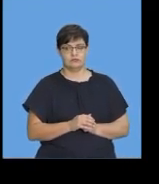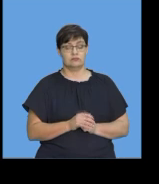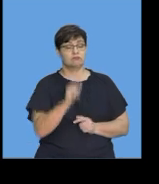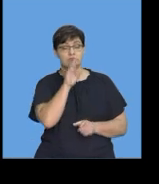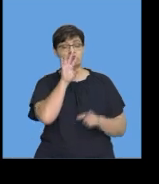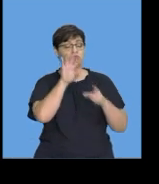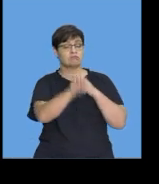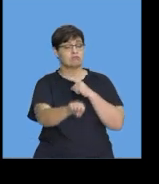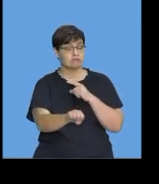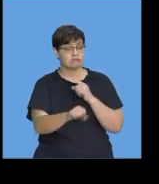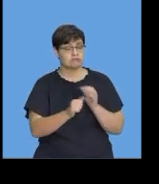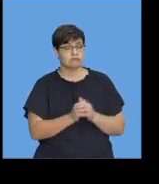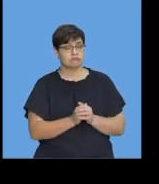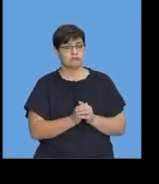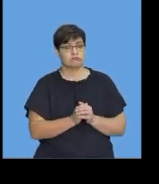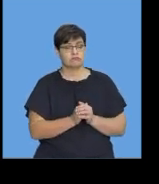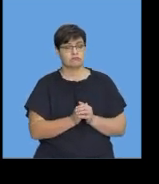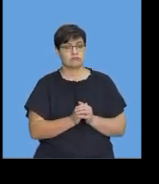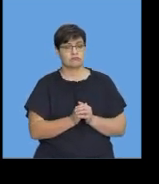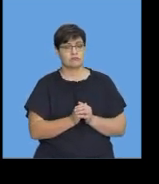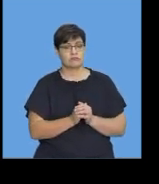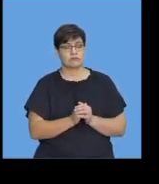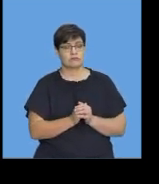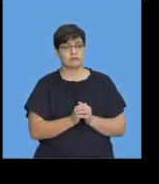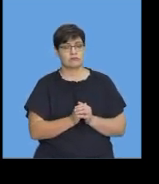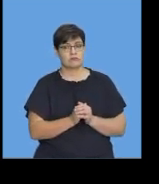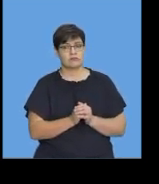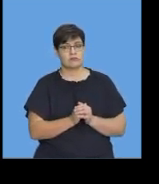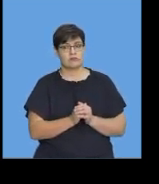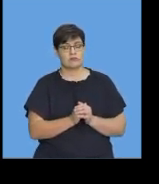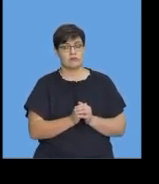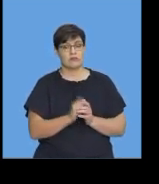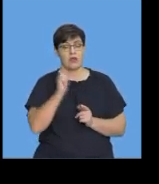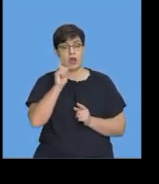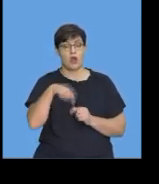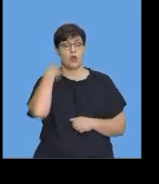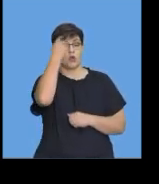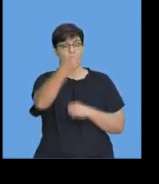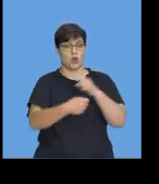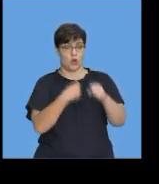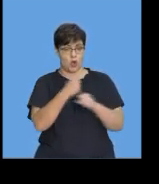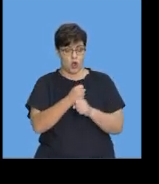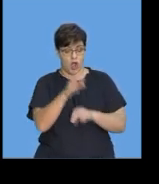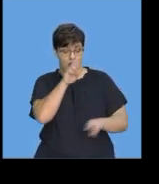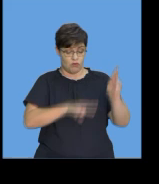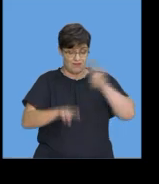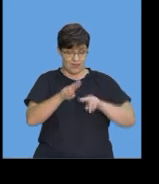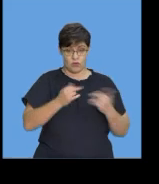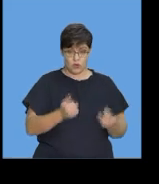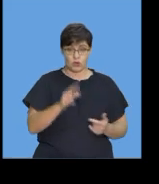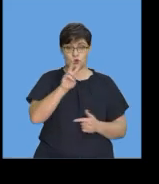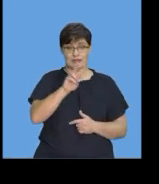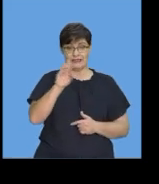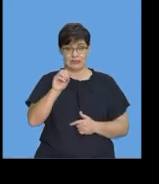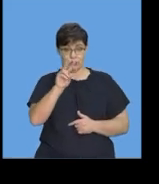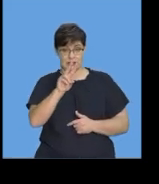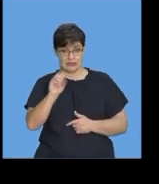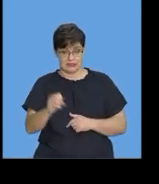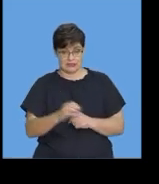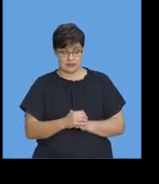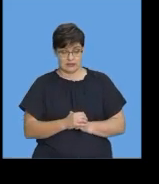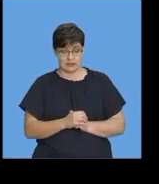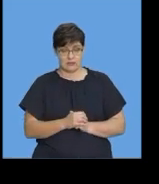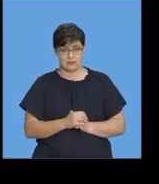You will find that when you look at the next year, the year under review,